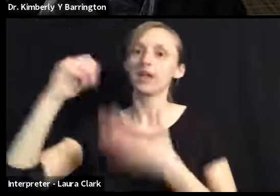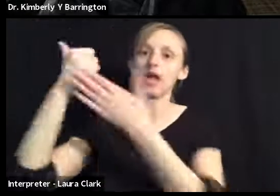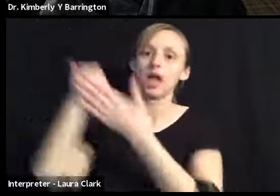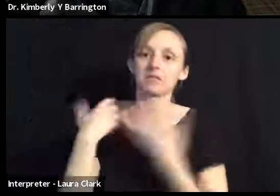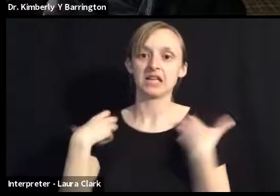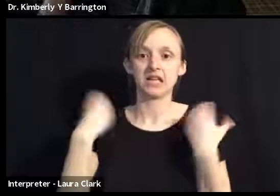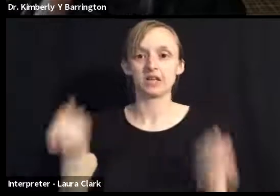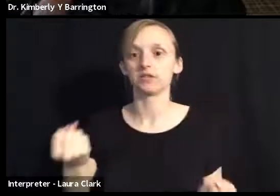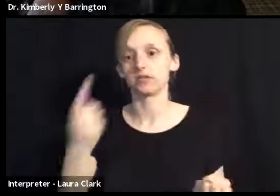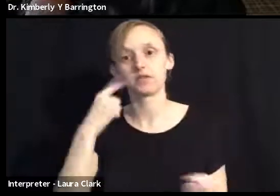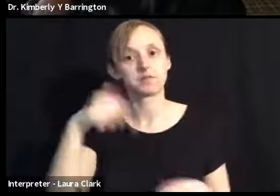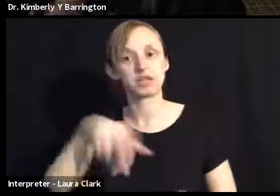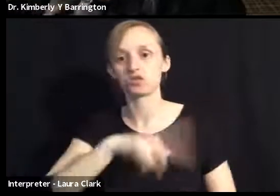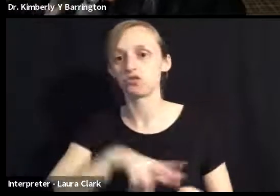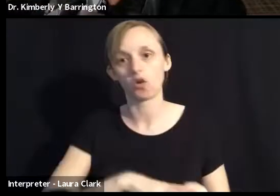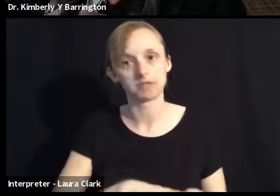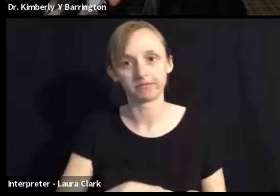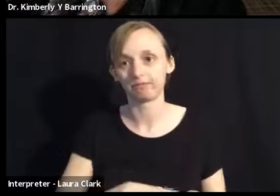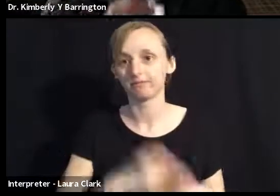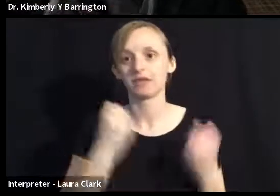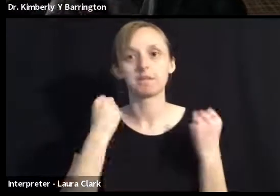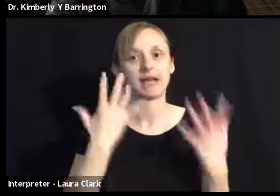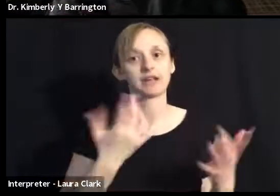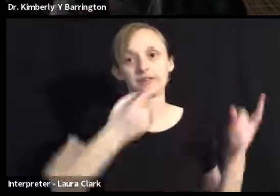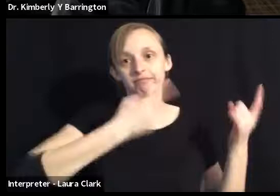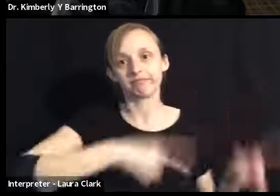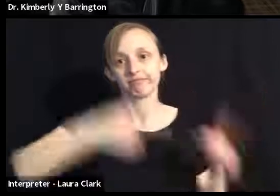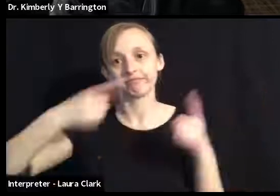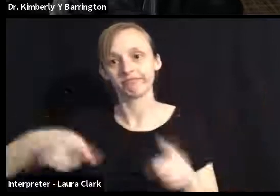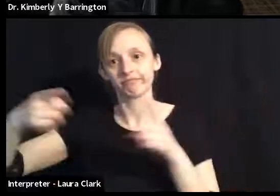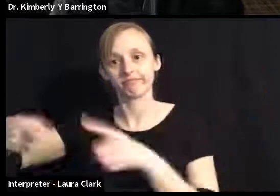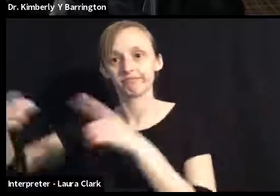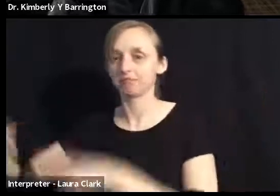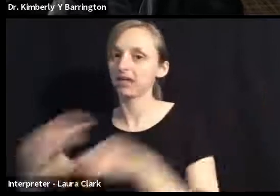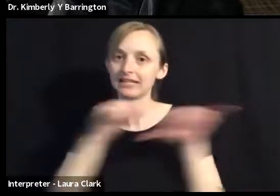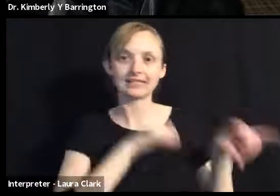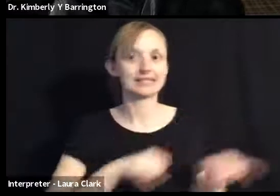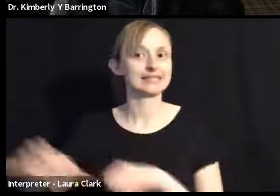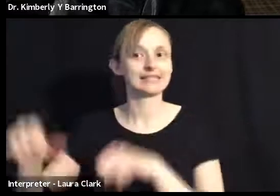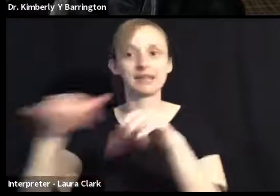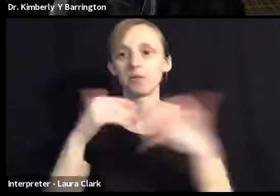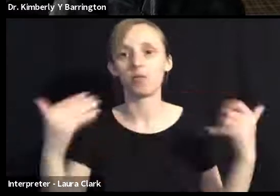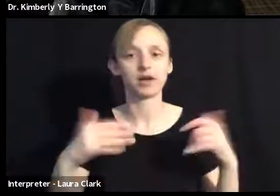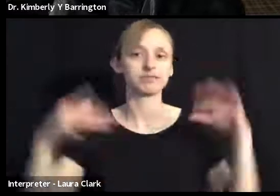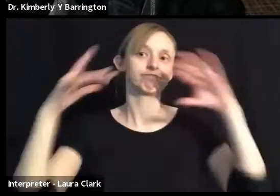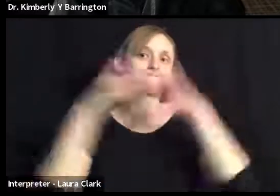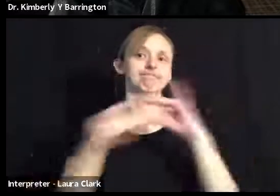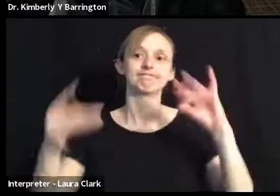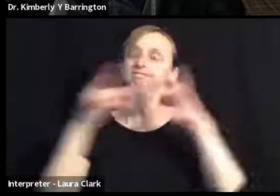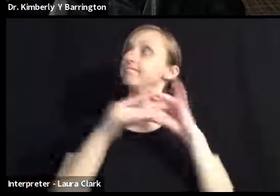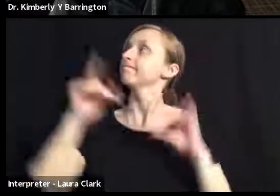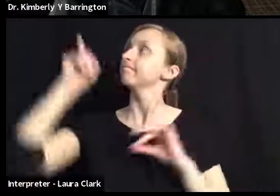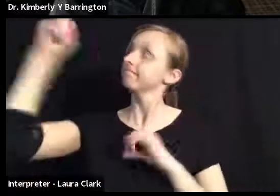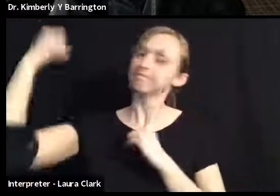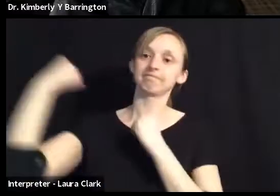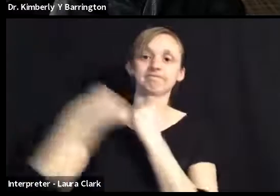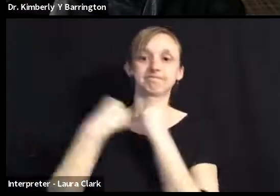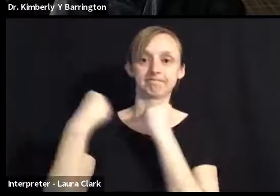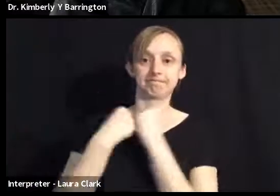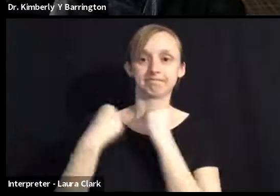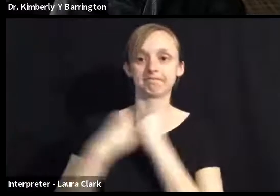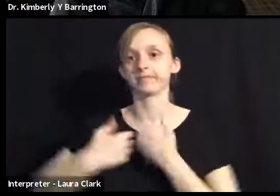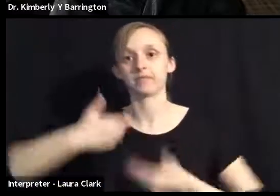is just another situation with a different outcome that I'm able to testify about while I'm in the process, because this is just